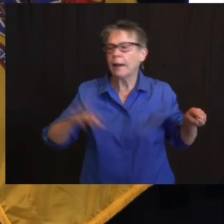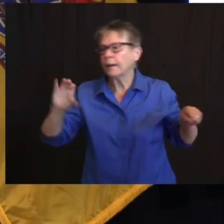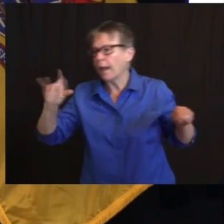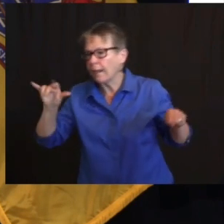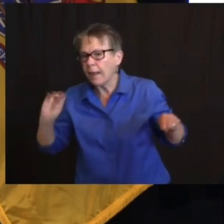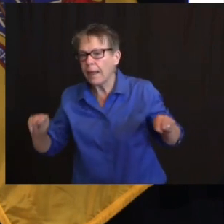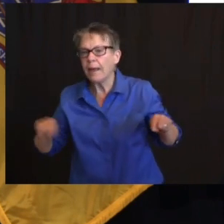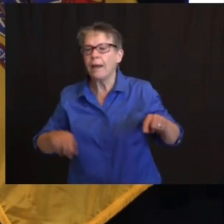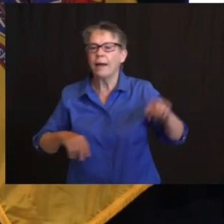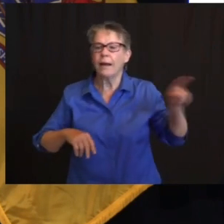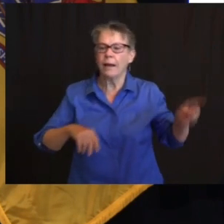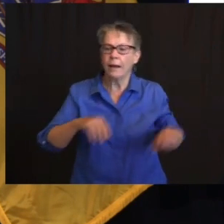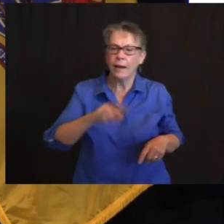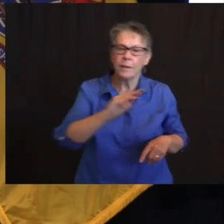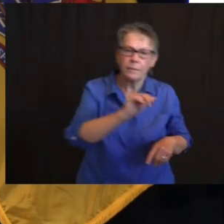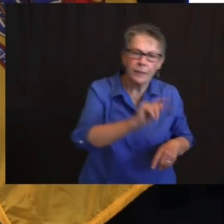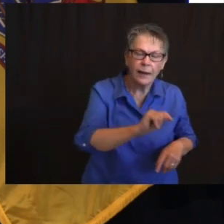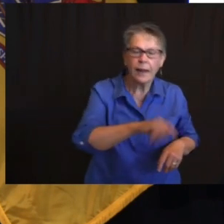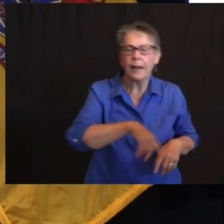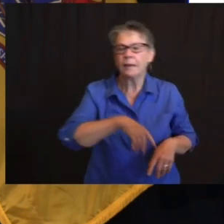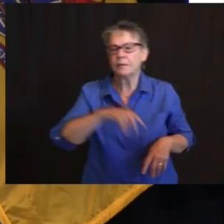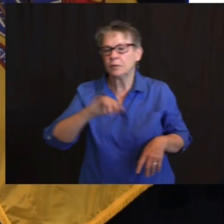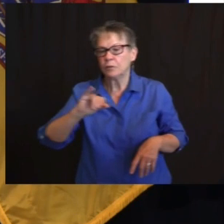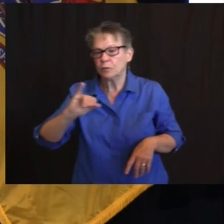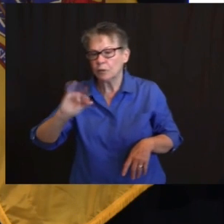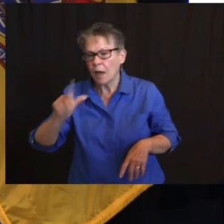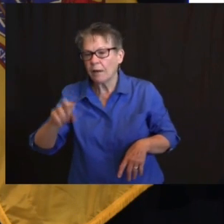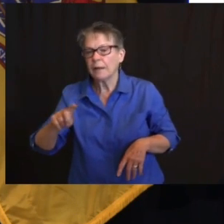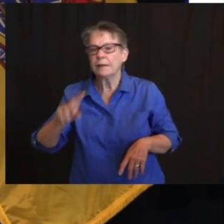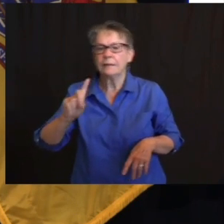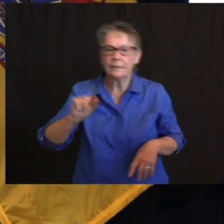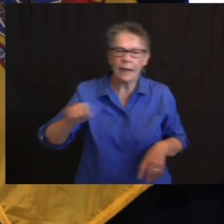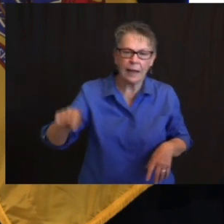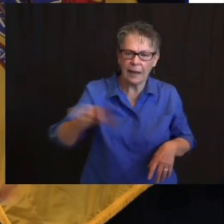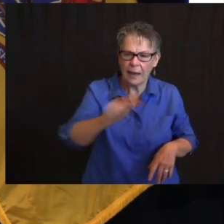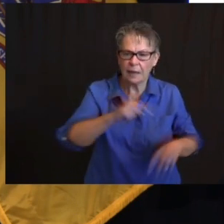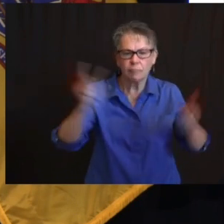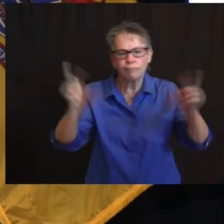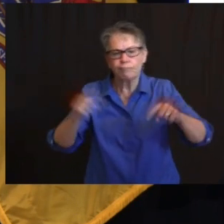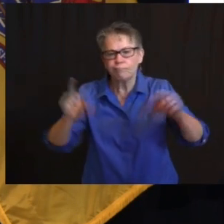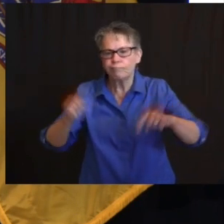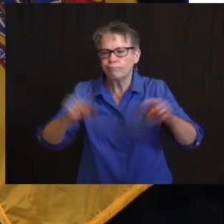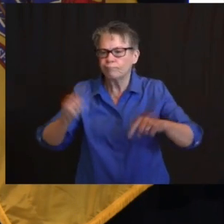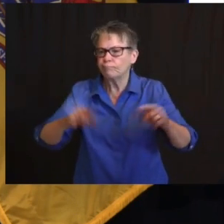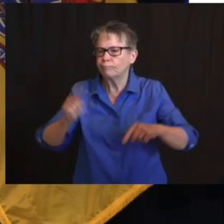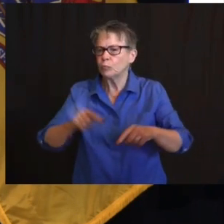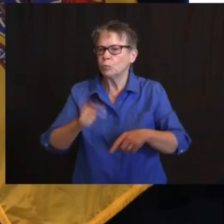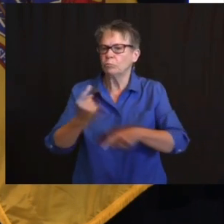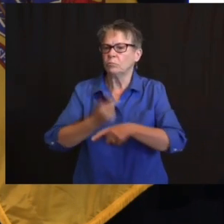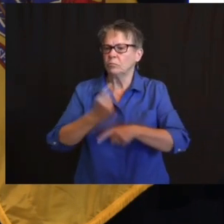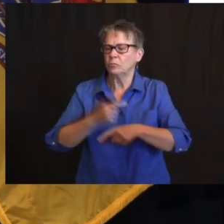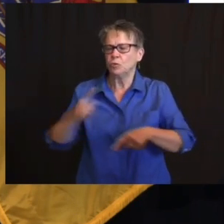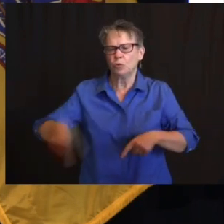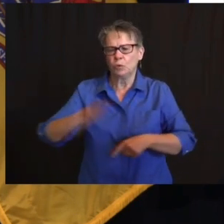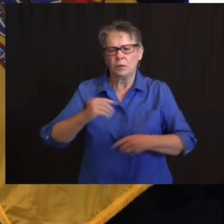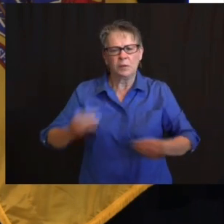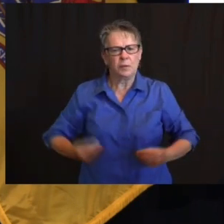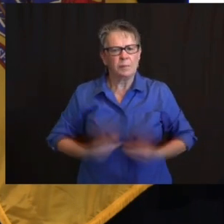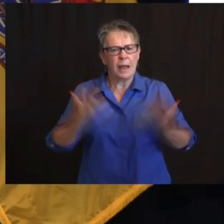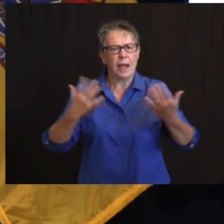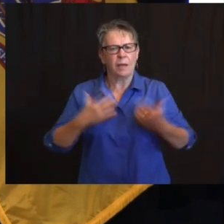treat today to have Perry and Deandra here with us. So Perry, thank you for your extraordinary leadership. Deandra,